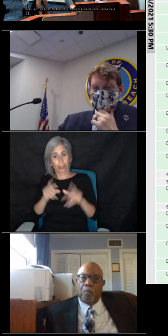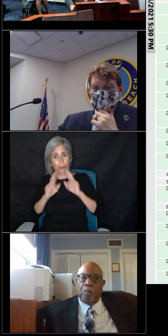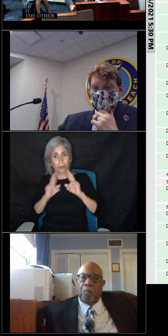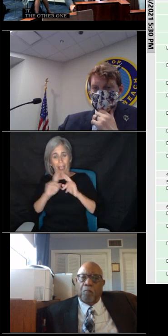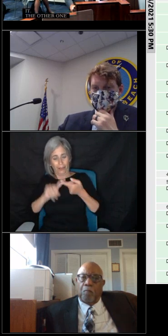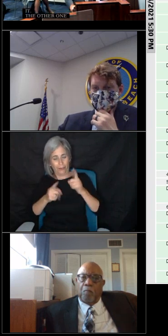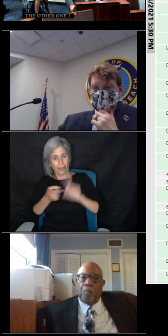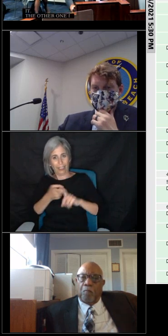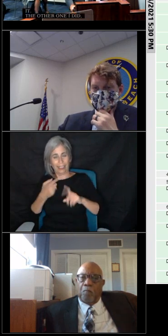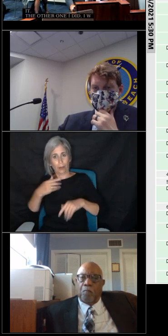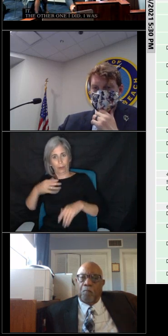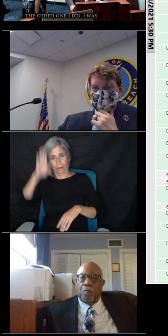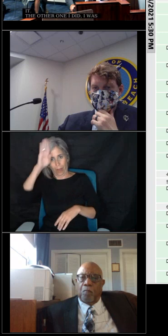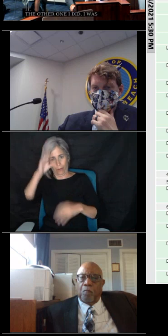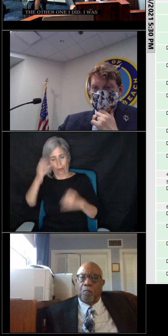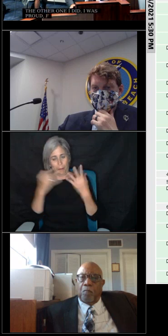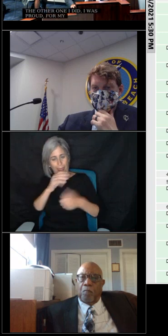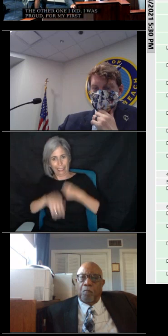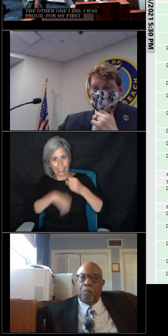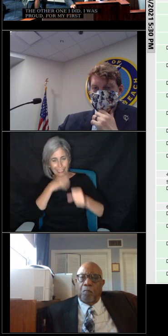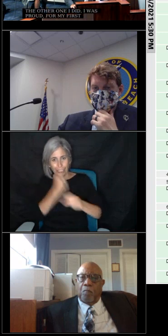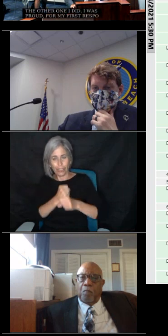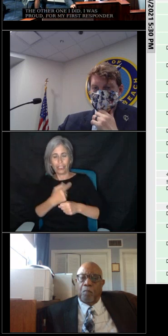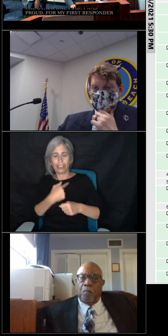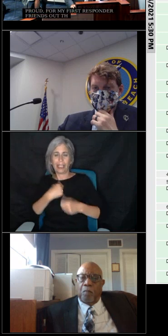you know, I was a firefighter for many years, and I'm a big